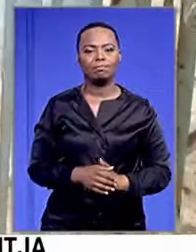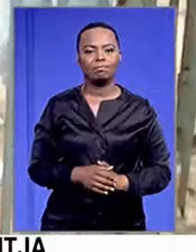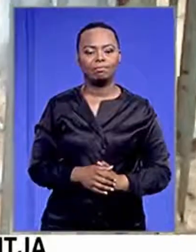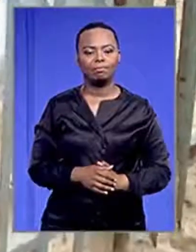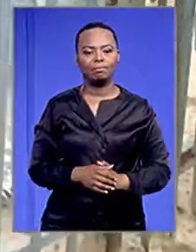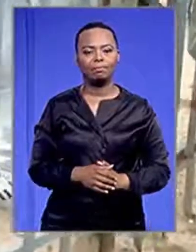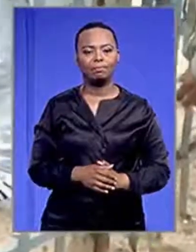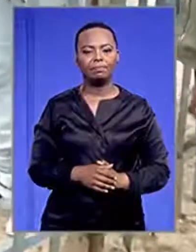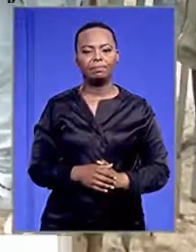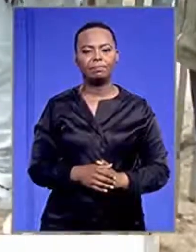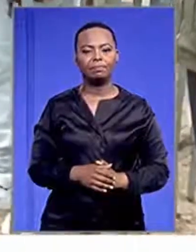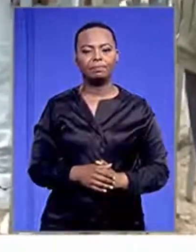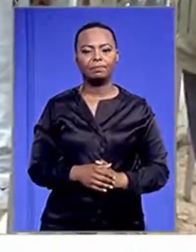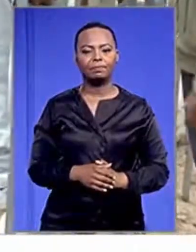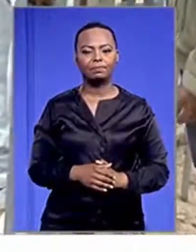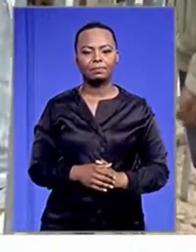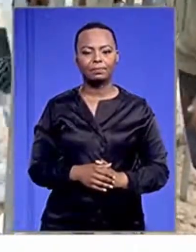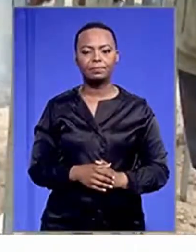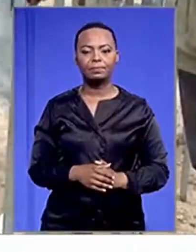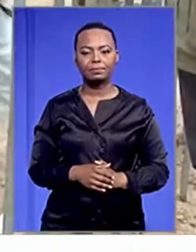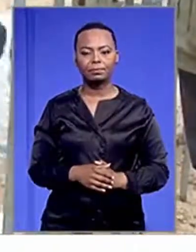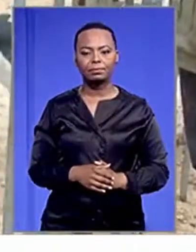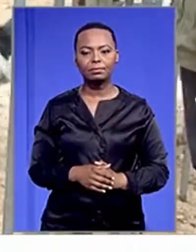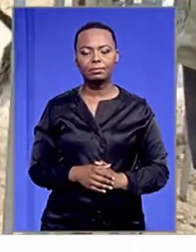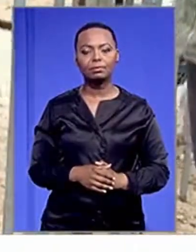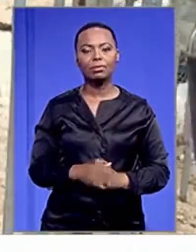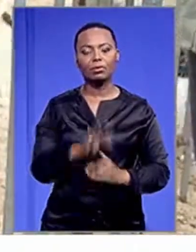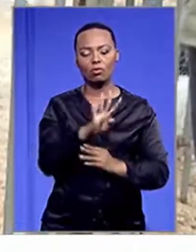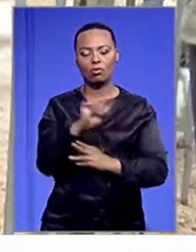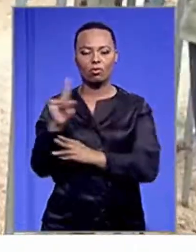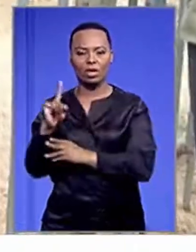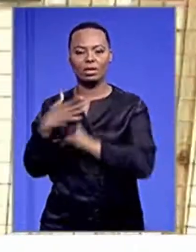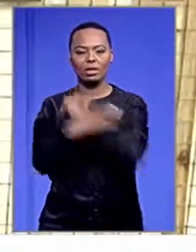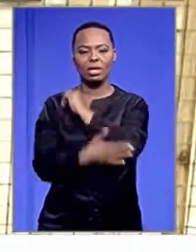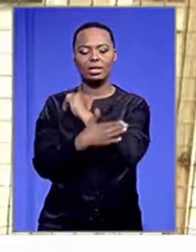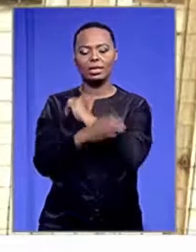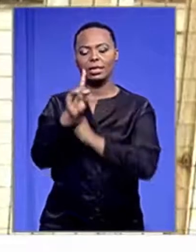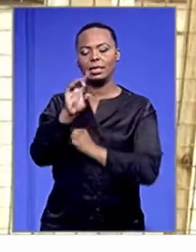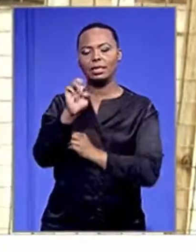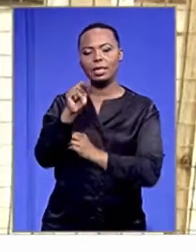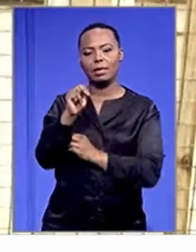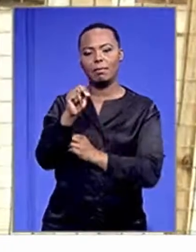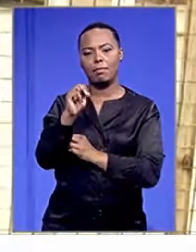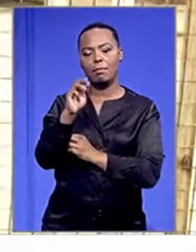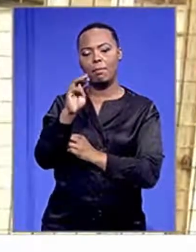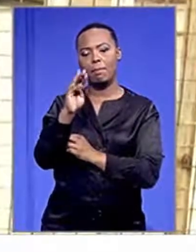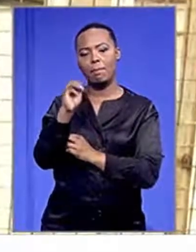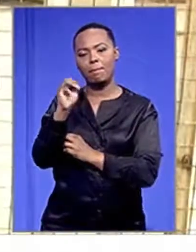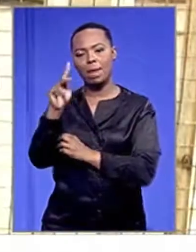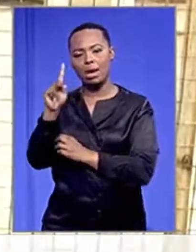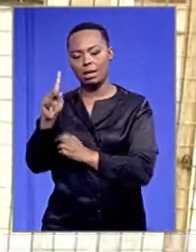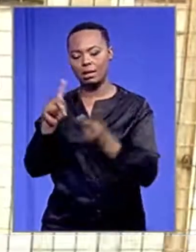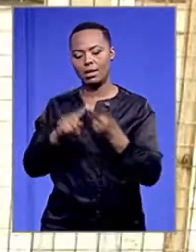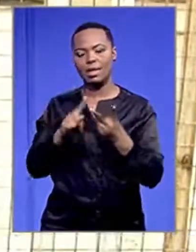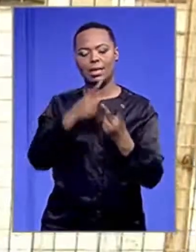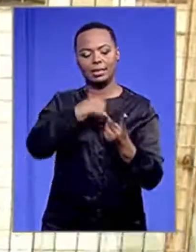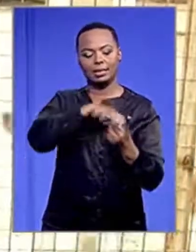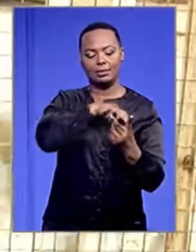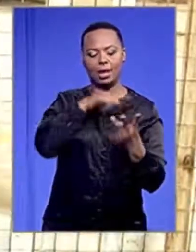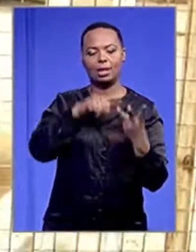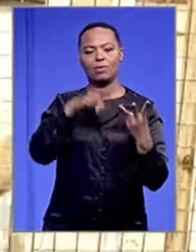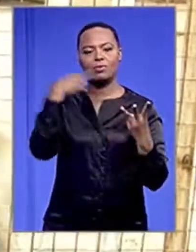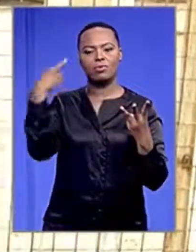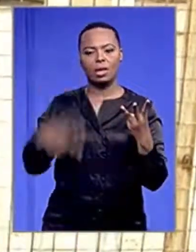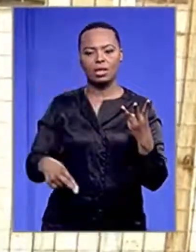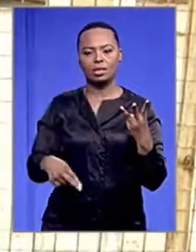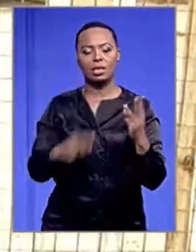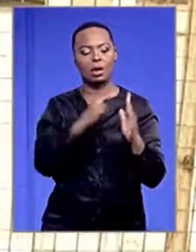Dinahadili masume amane li buungi mo lefating, zadi swanang li Denmark, Spain li Russia, disete ditibe la kamo lao tuwe